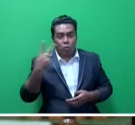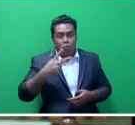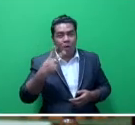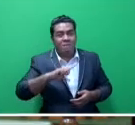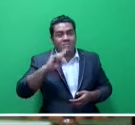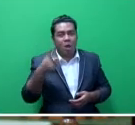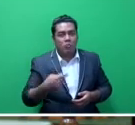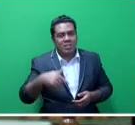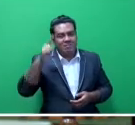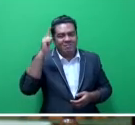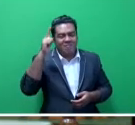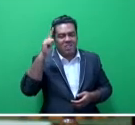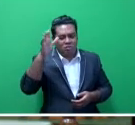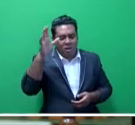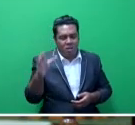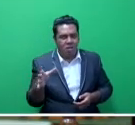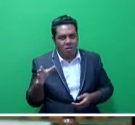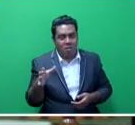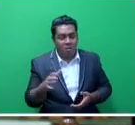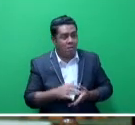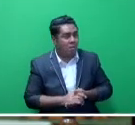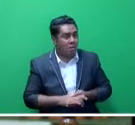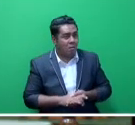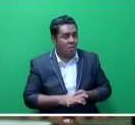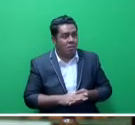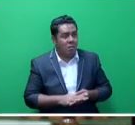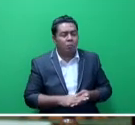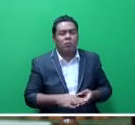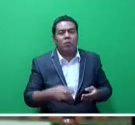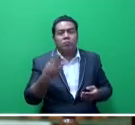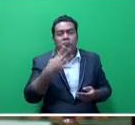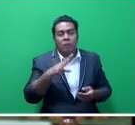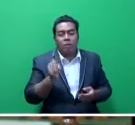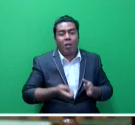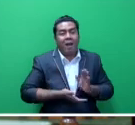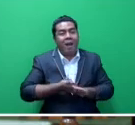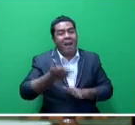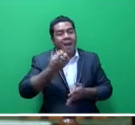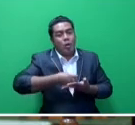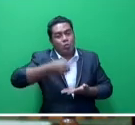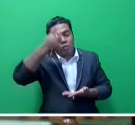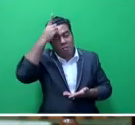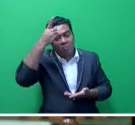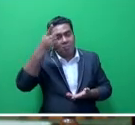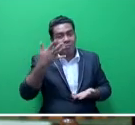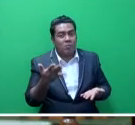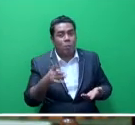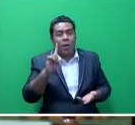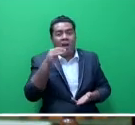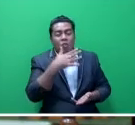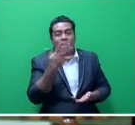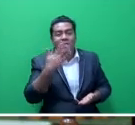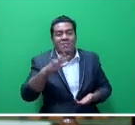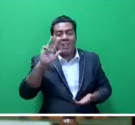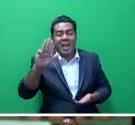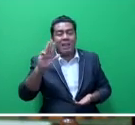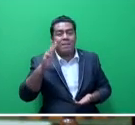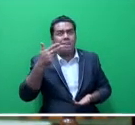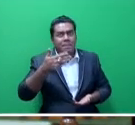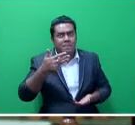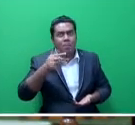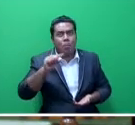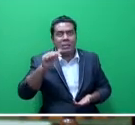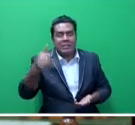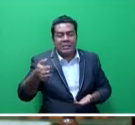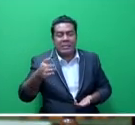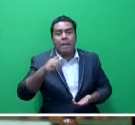teachers, $71.4 million in operation grants to higher education institutions, $159.6 million for TELS